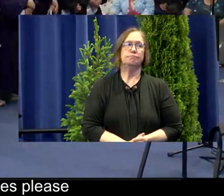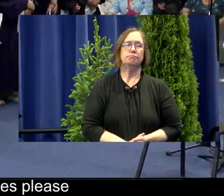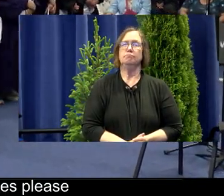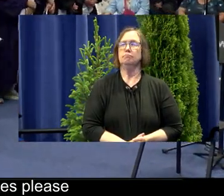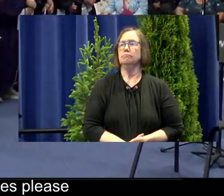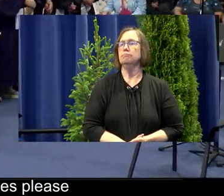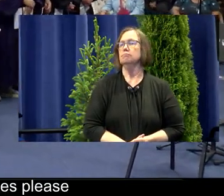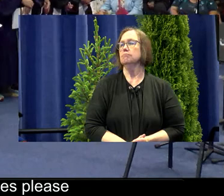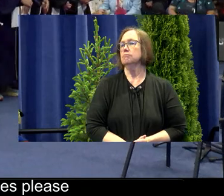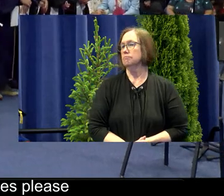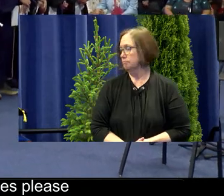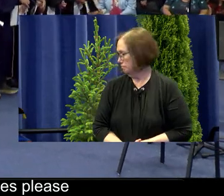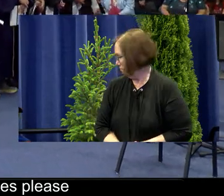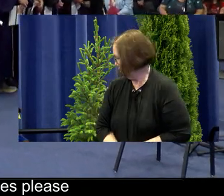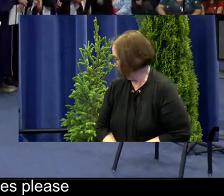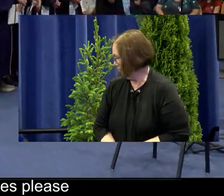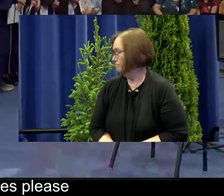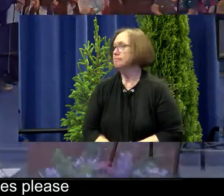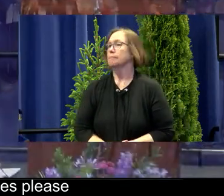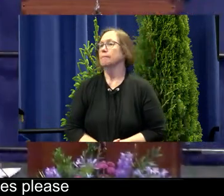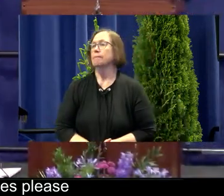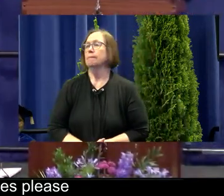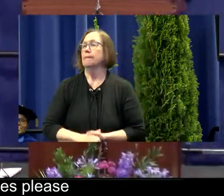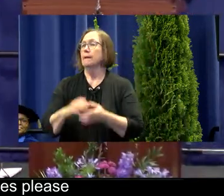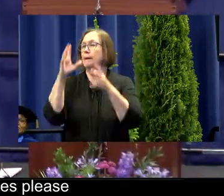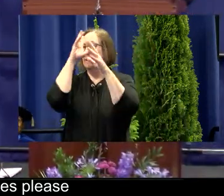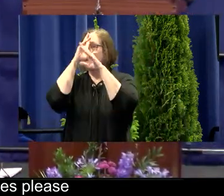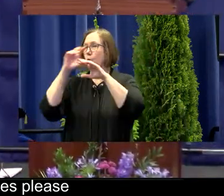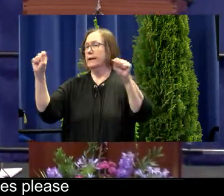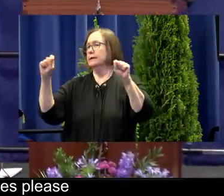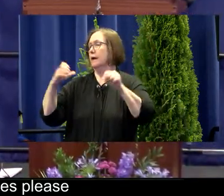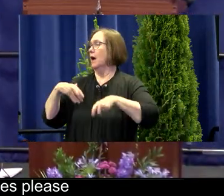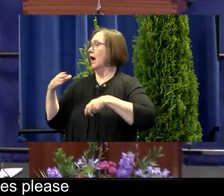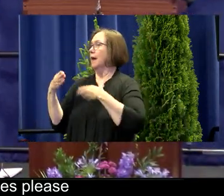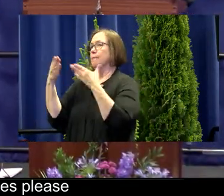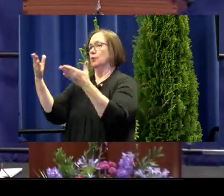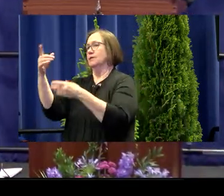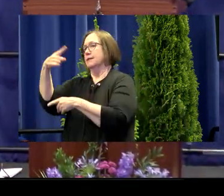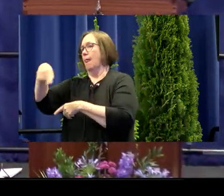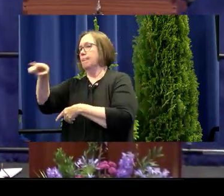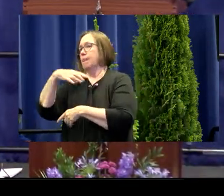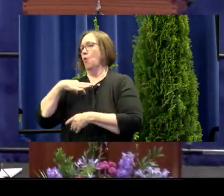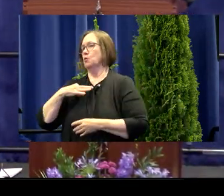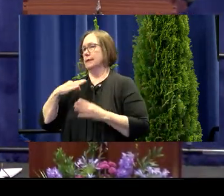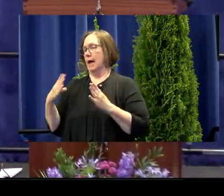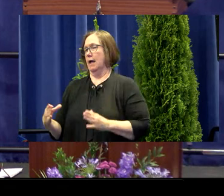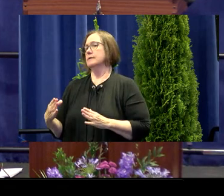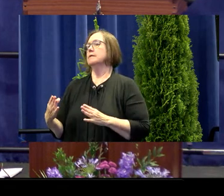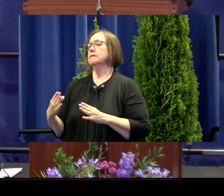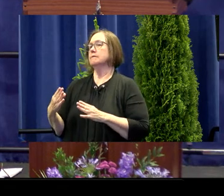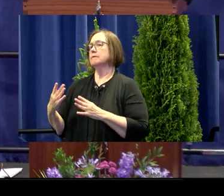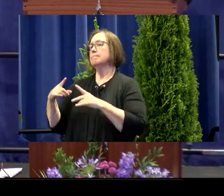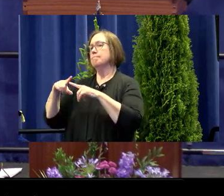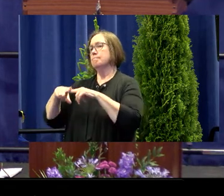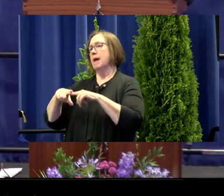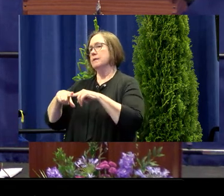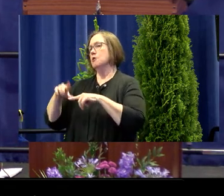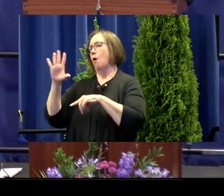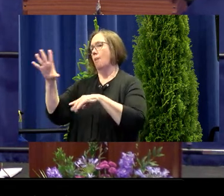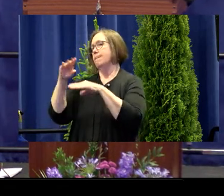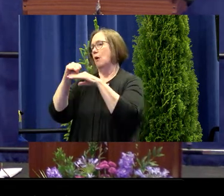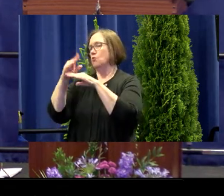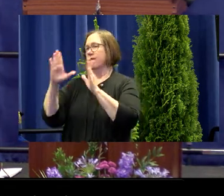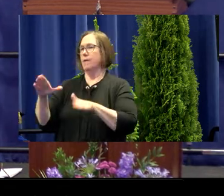President Rondawa, I present these candidates for doctoral and master's degrees upon the recommendation of their faculty advisors, their